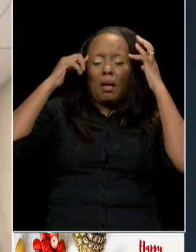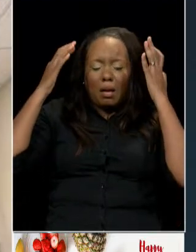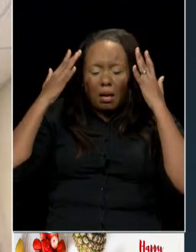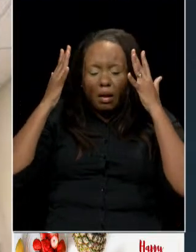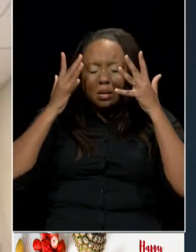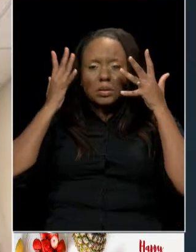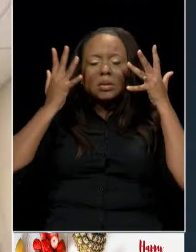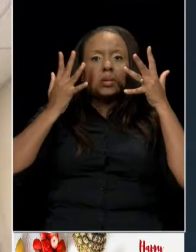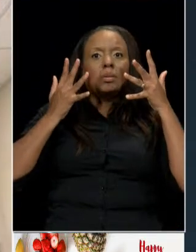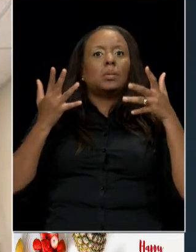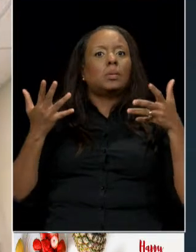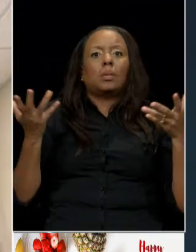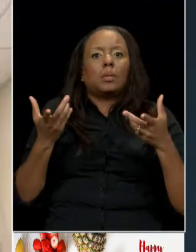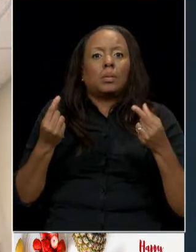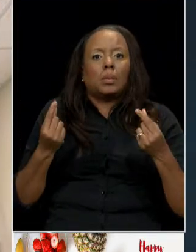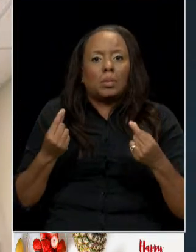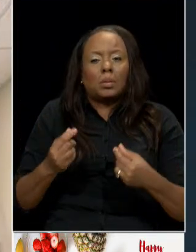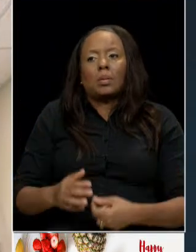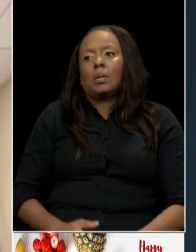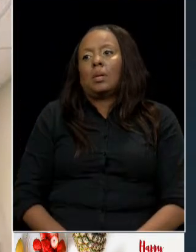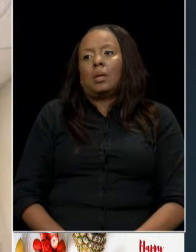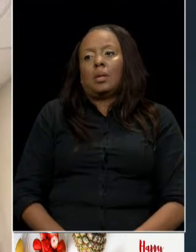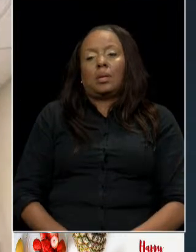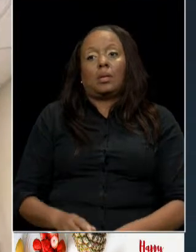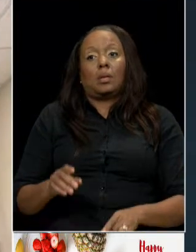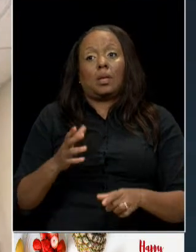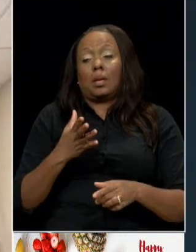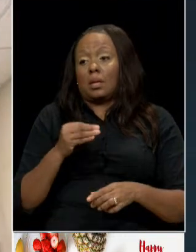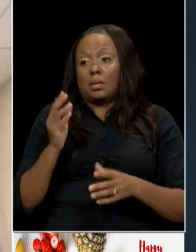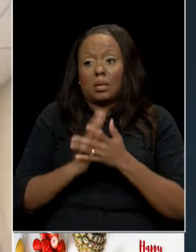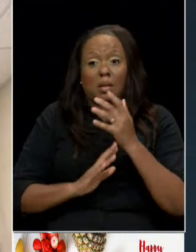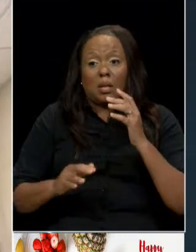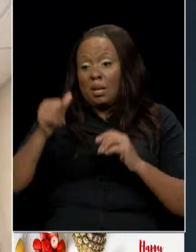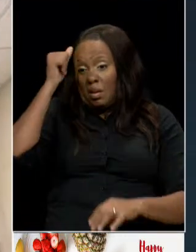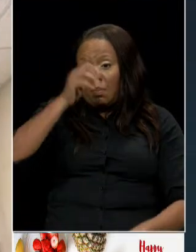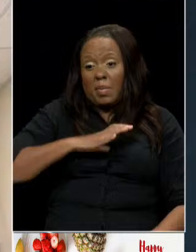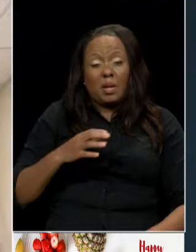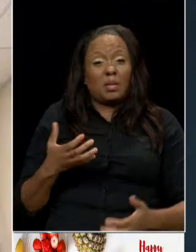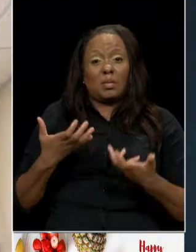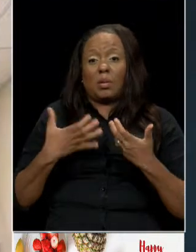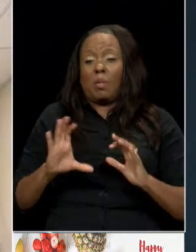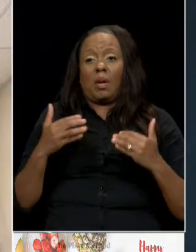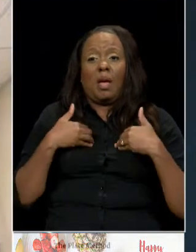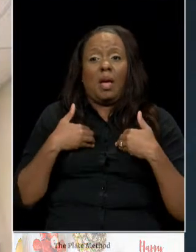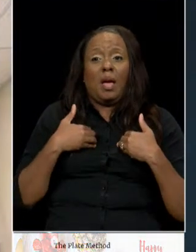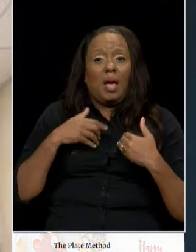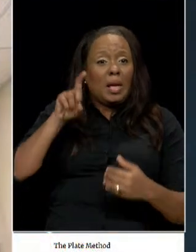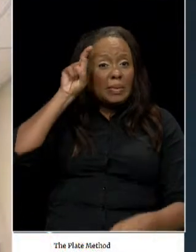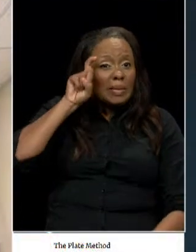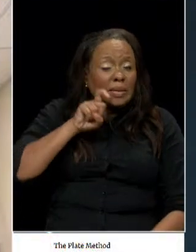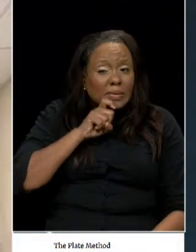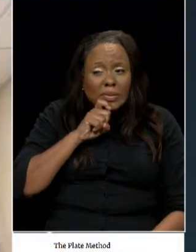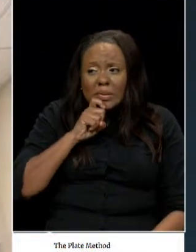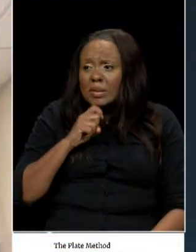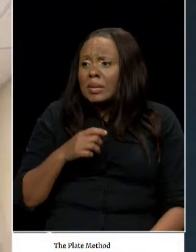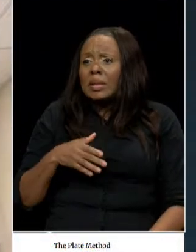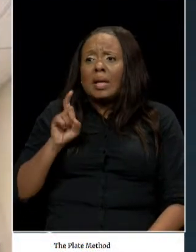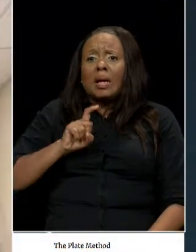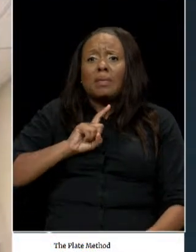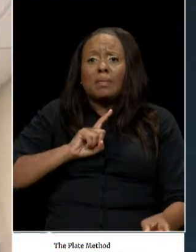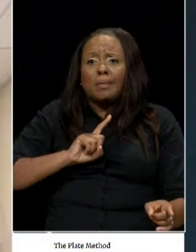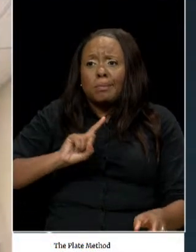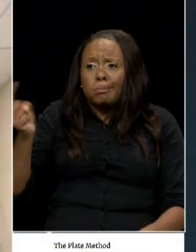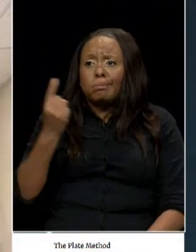thing you want to be doing is considering having sex and having to rush off to the bathroom. So again, it also not only affects